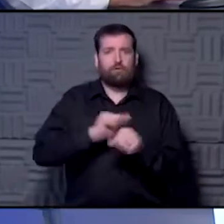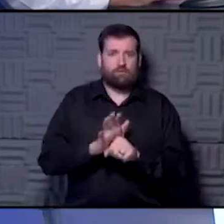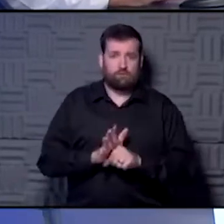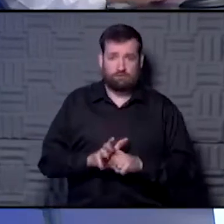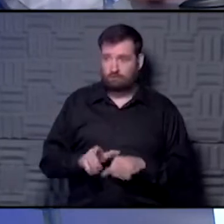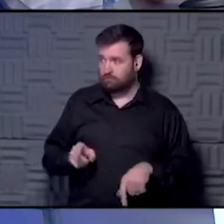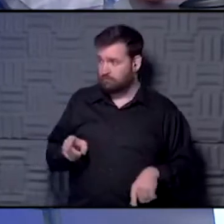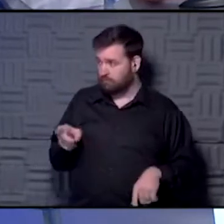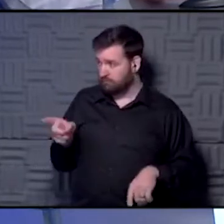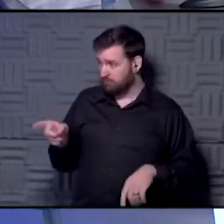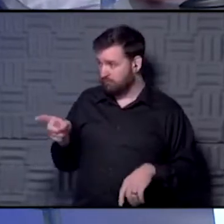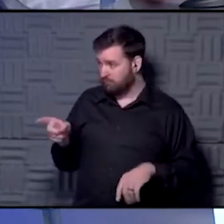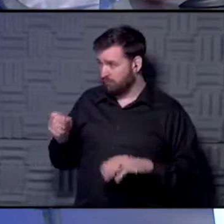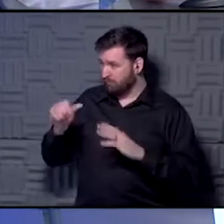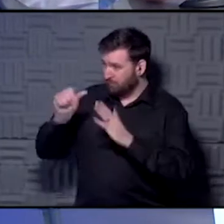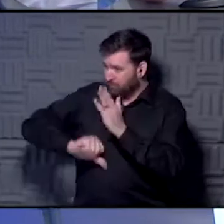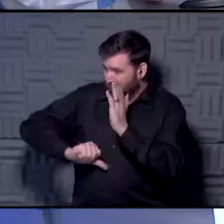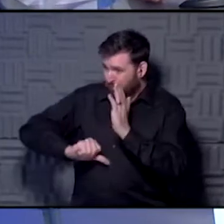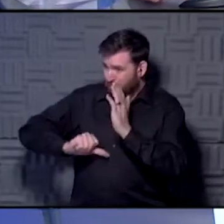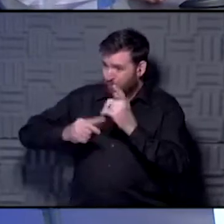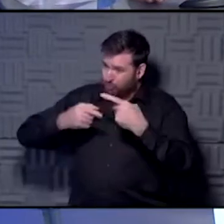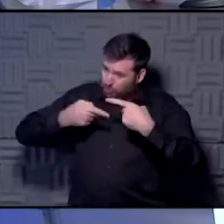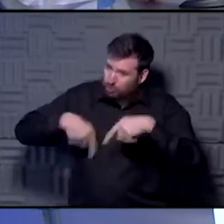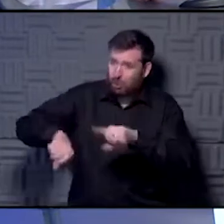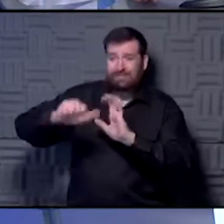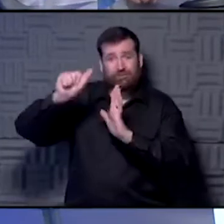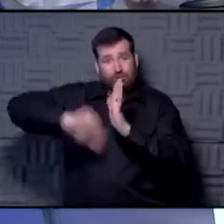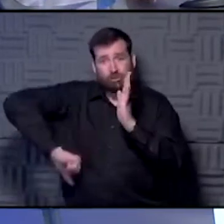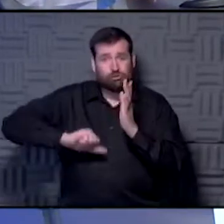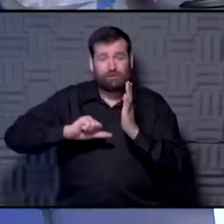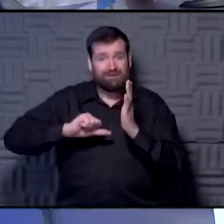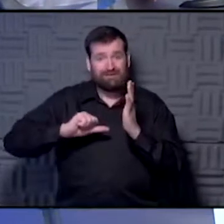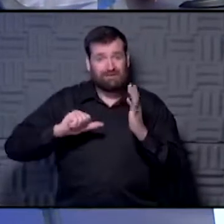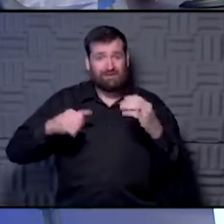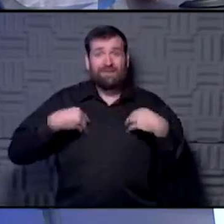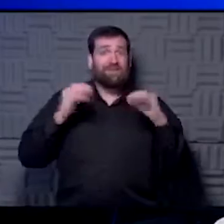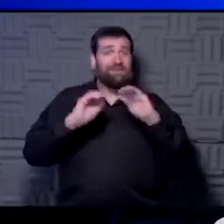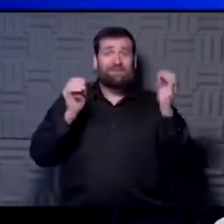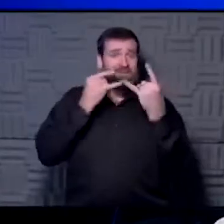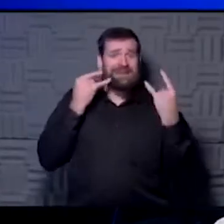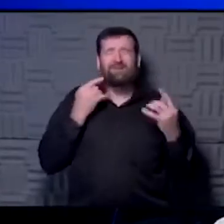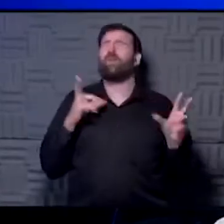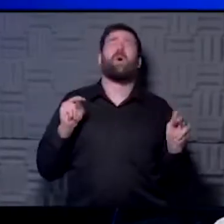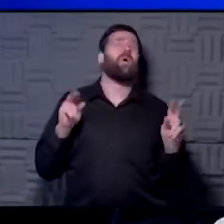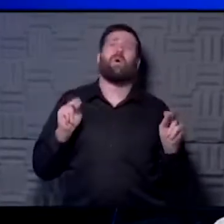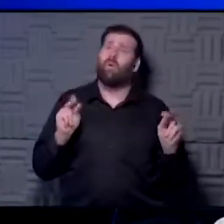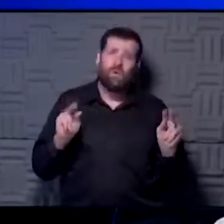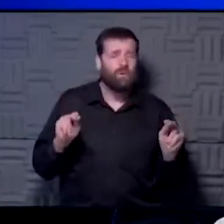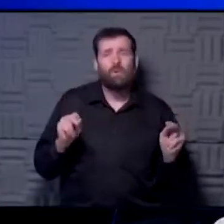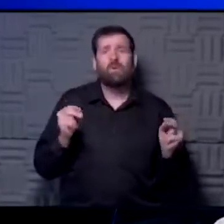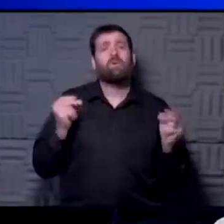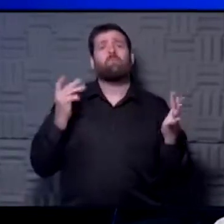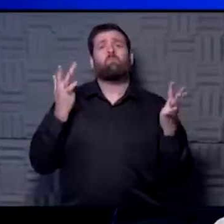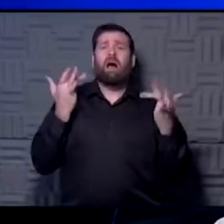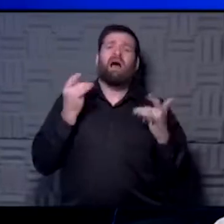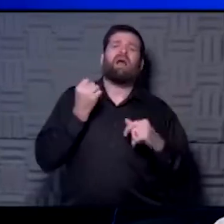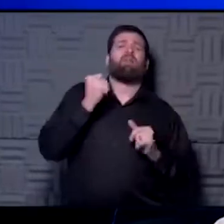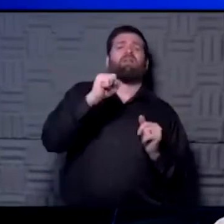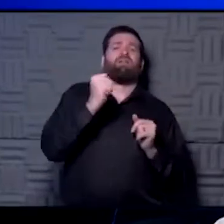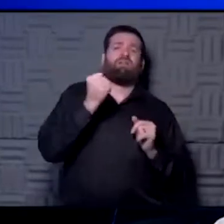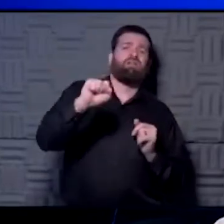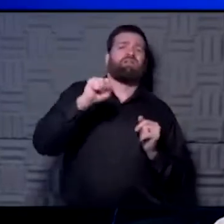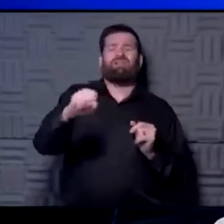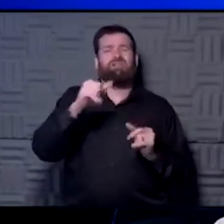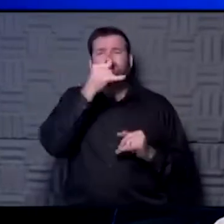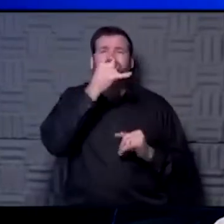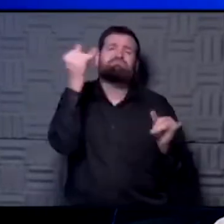have a surgeon not have a mask when they're operating on you? Of course not. No, no. Why are we fighting this fight? This is an